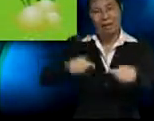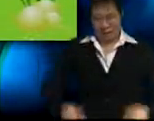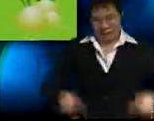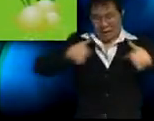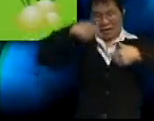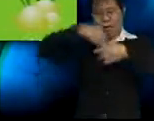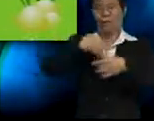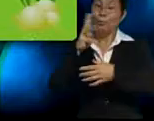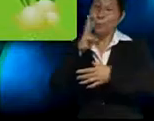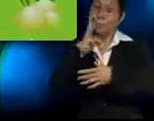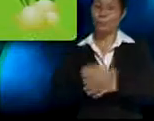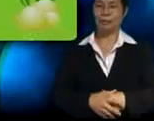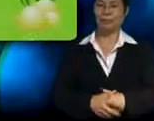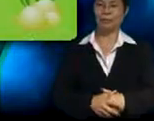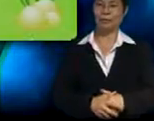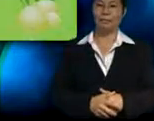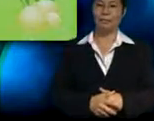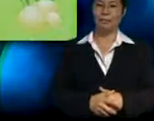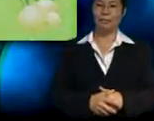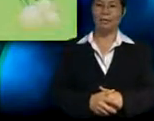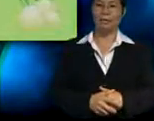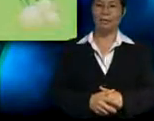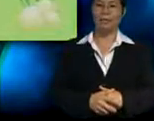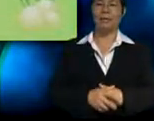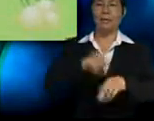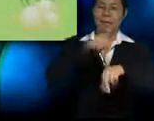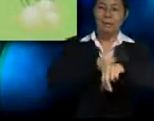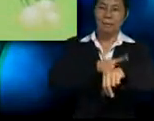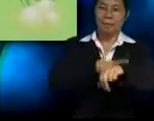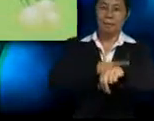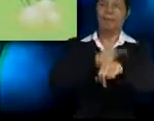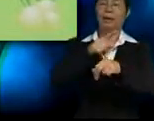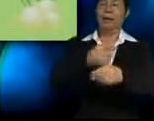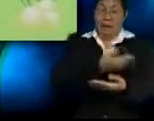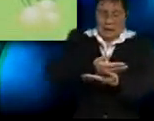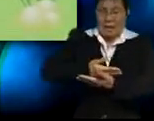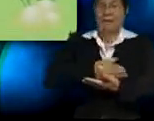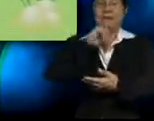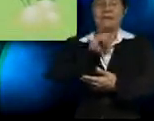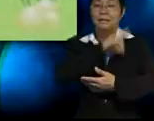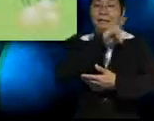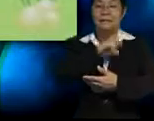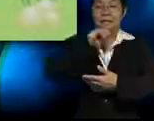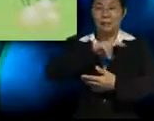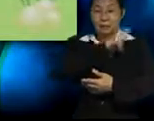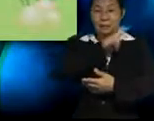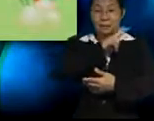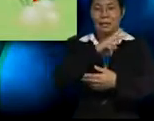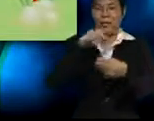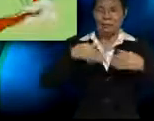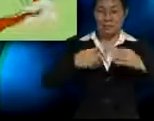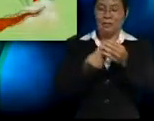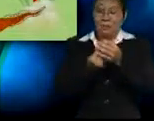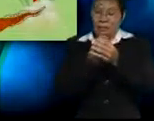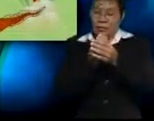live underwater. During metamorphosis, tadpoles lose their gills and develop